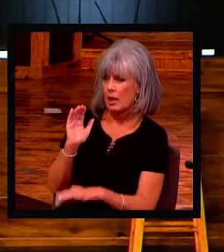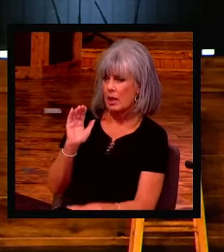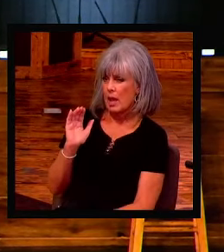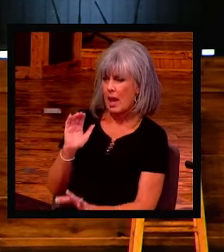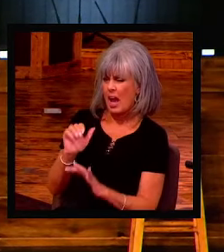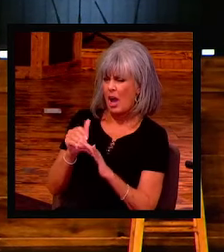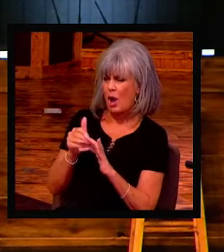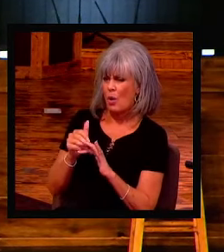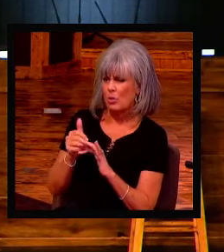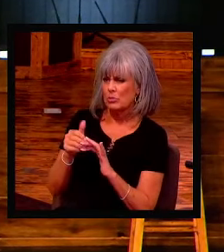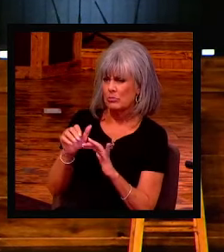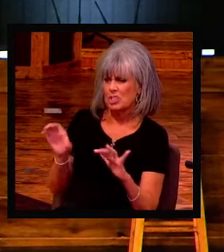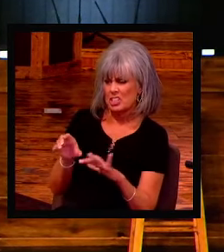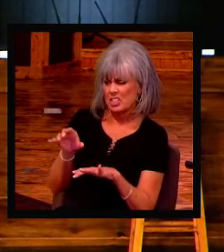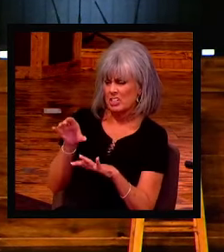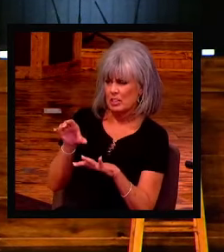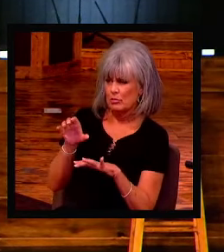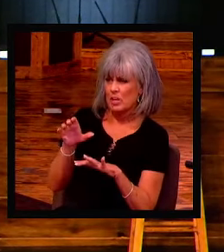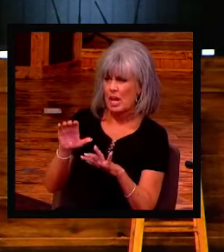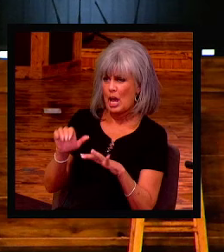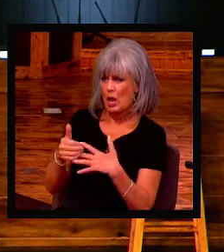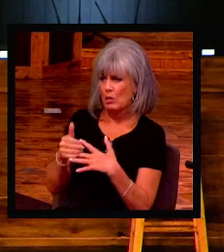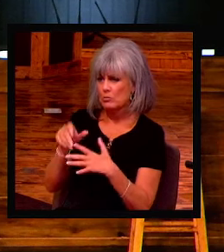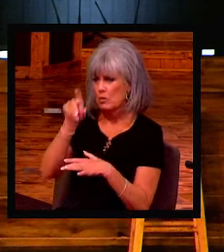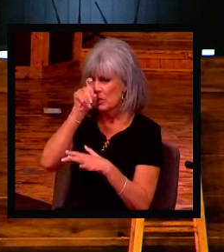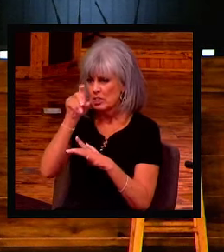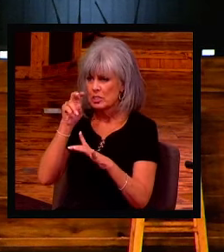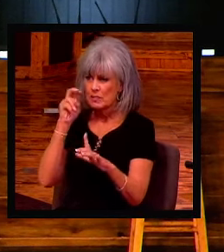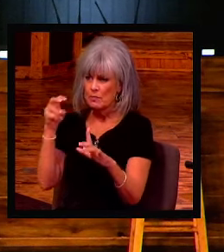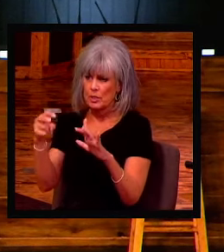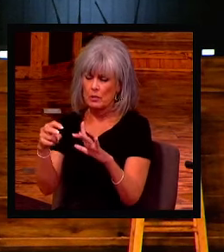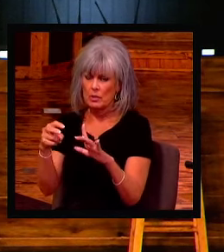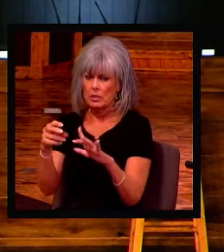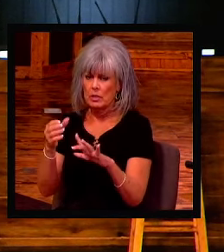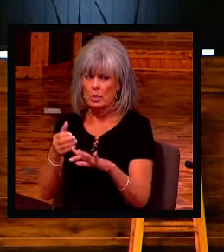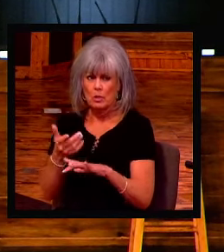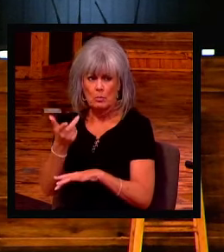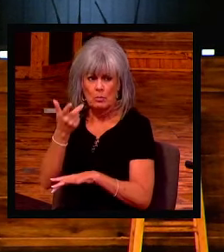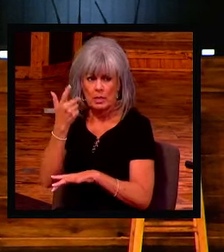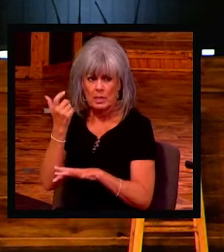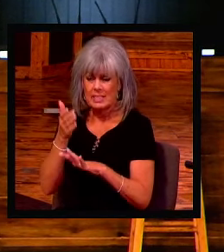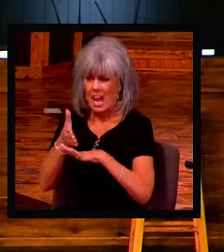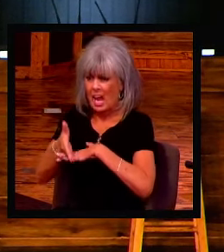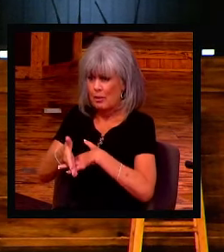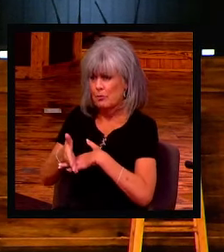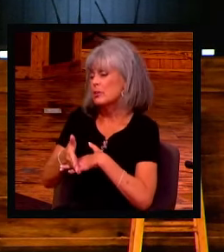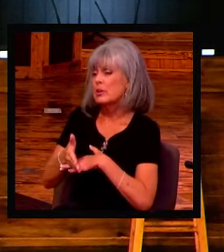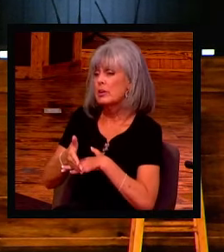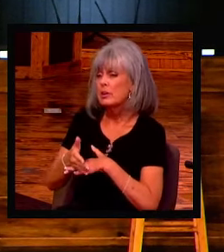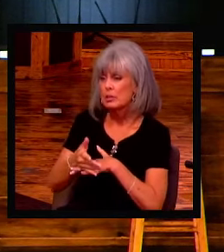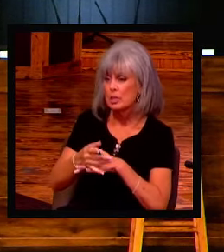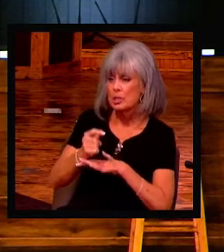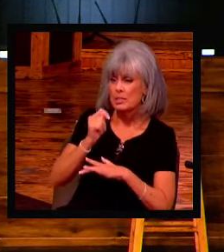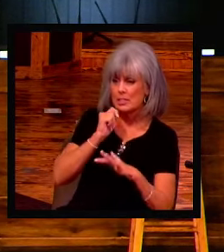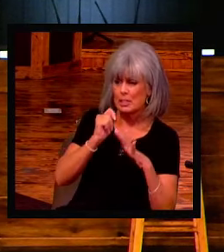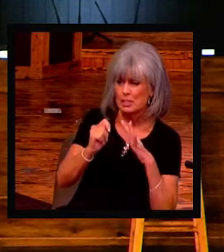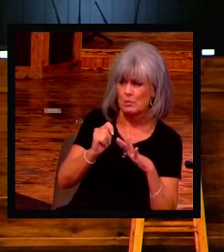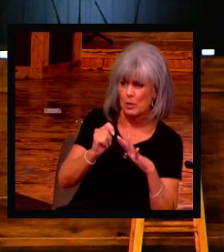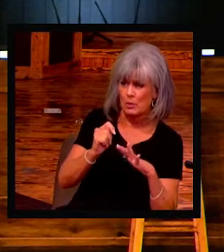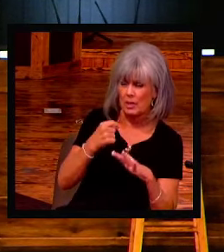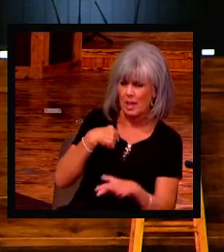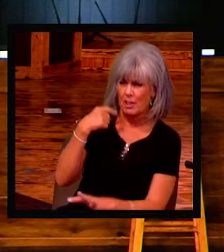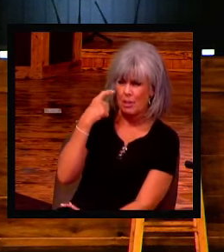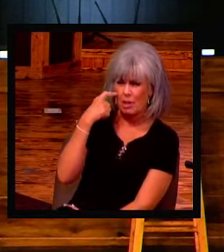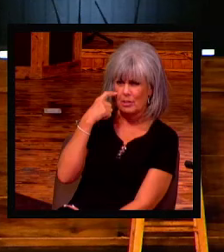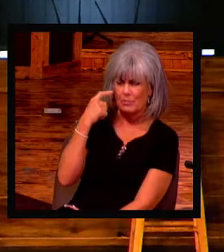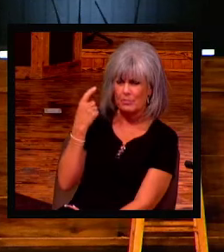things and how they view it. Because after I heard her give some of the testimony, I thought to myself, this is a real life thought. I